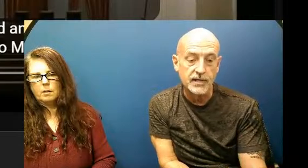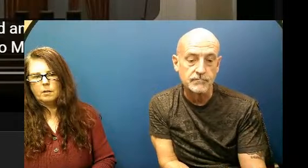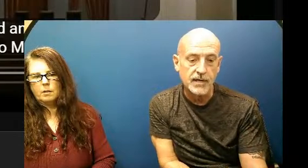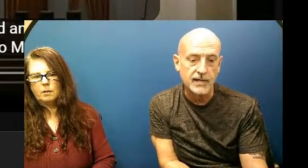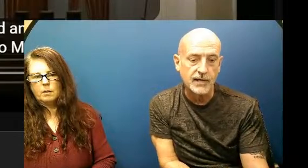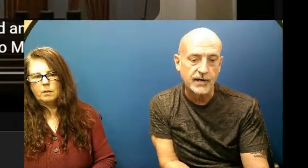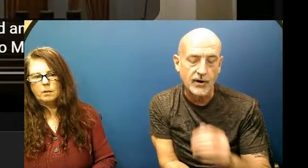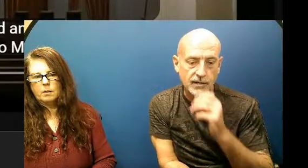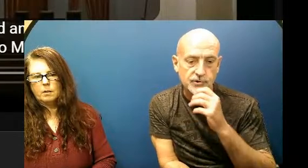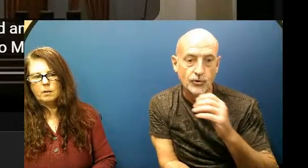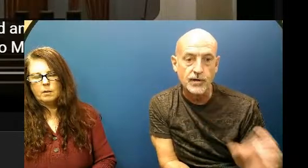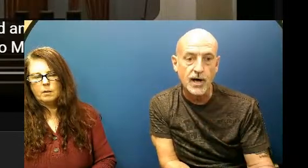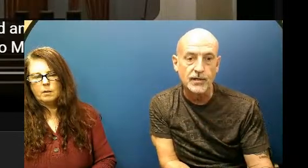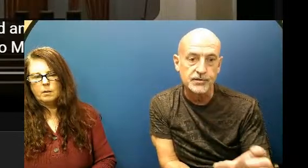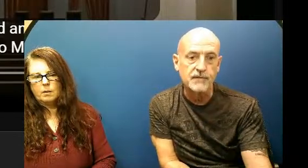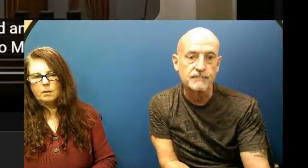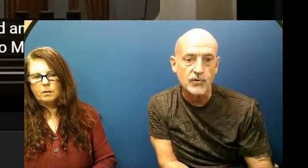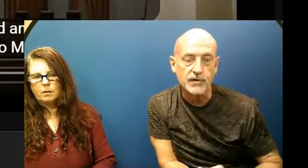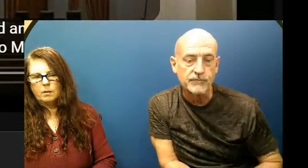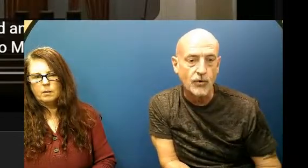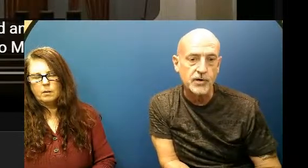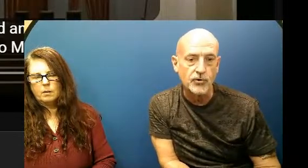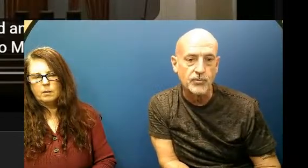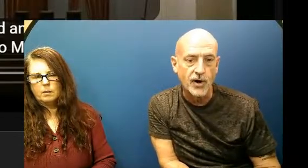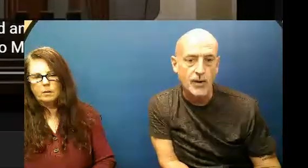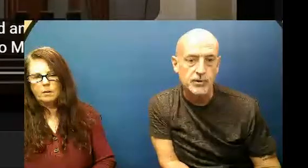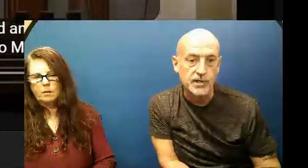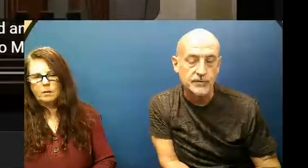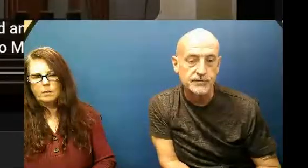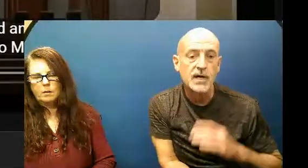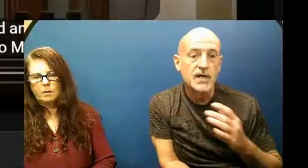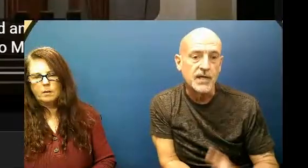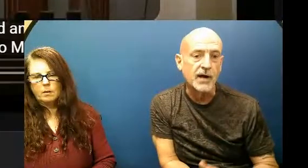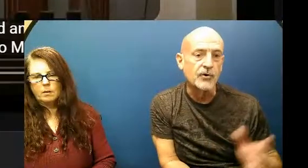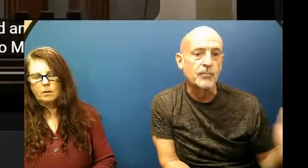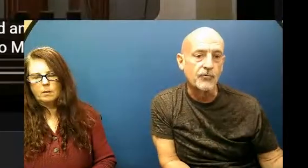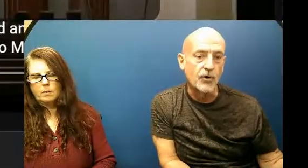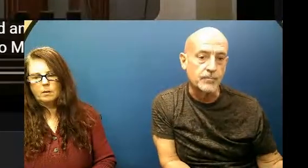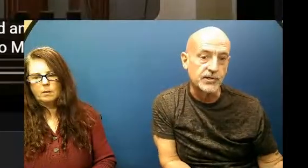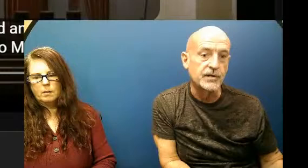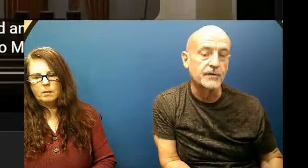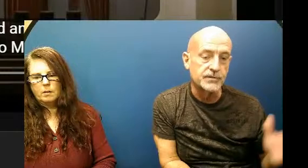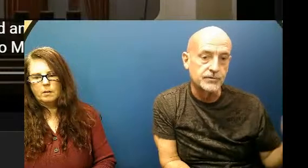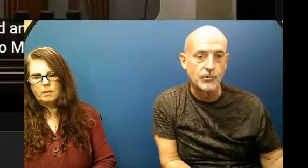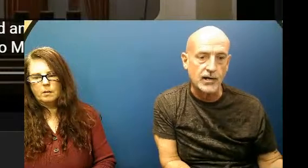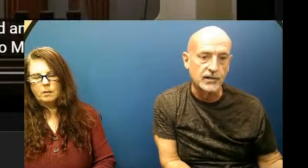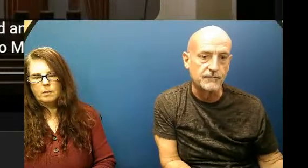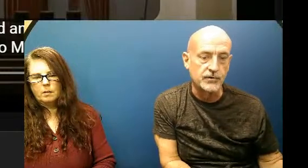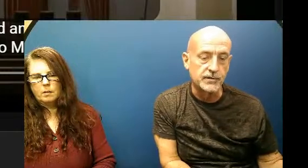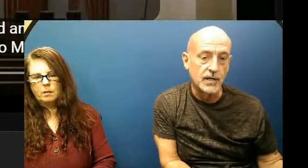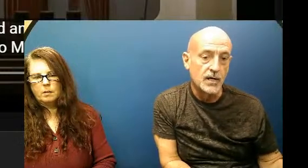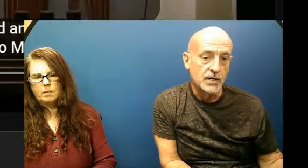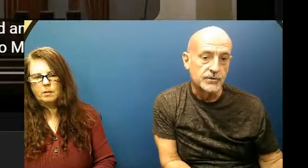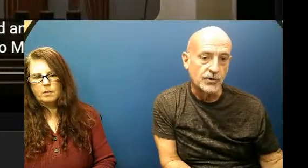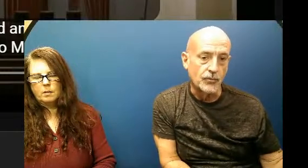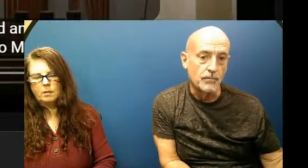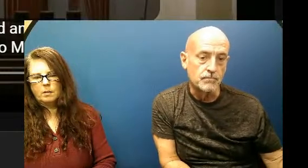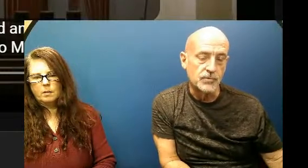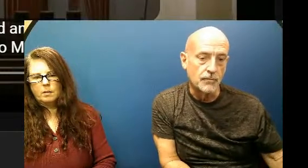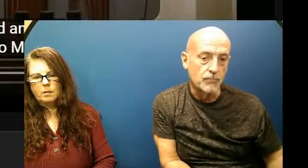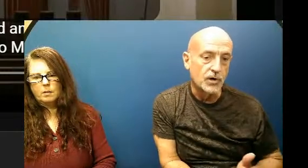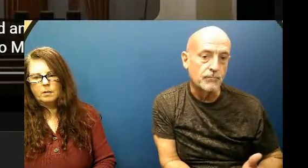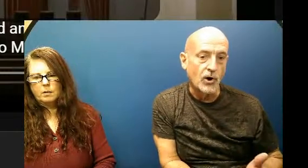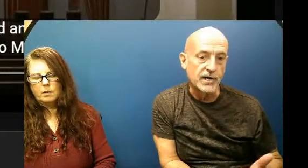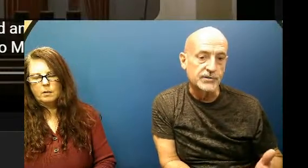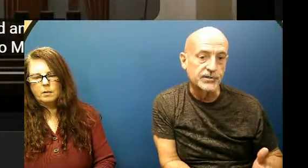intermediary. They kind of like our electoral college. They voted for a group of representatives. That group of representatives directly voted. So